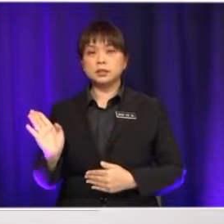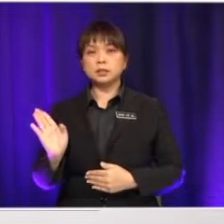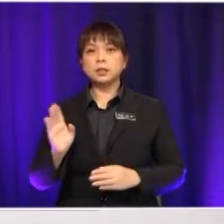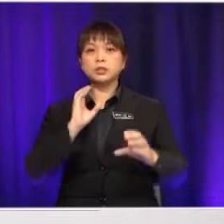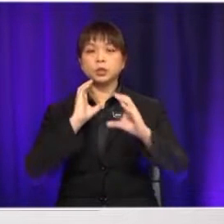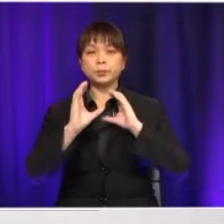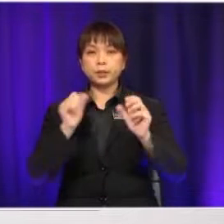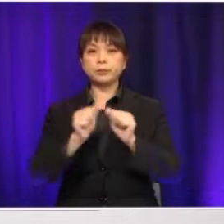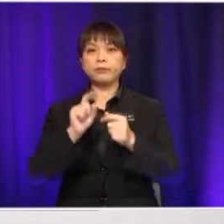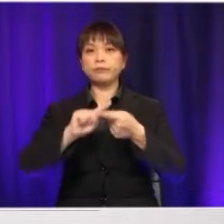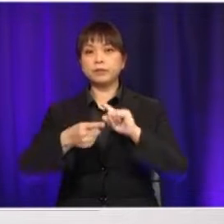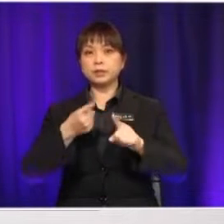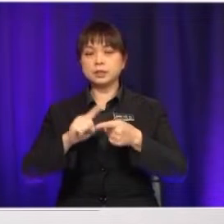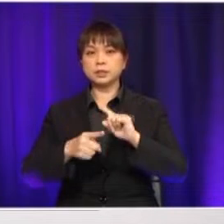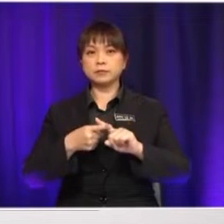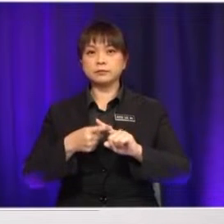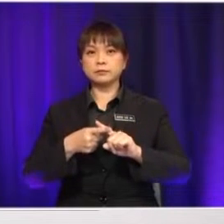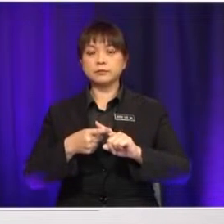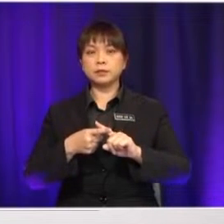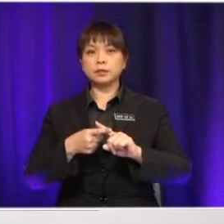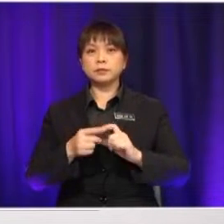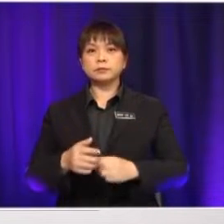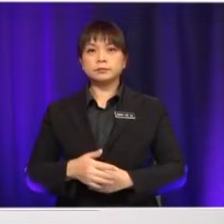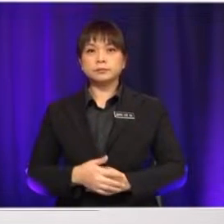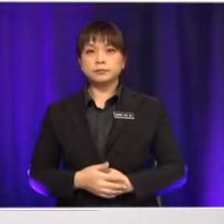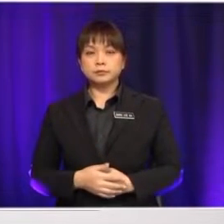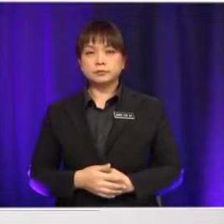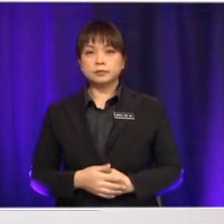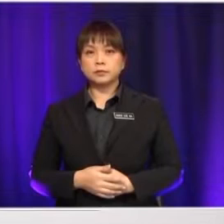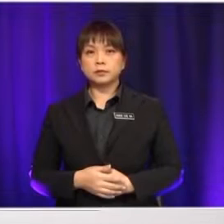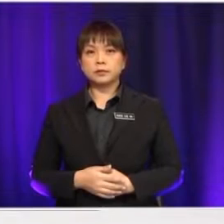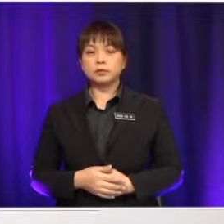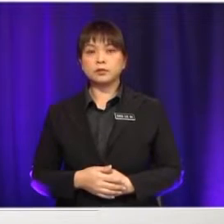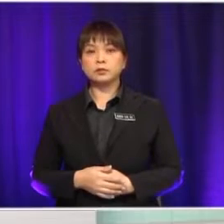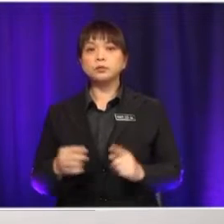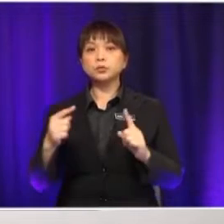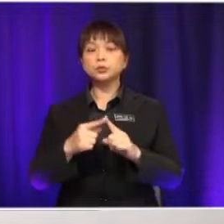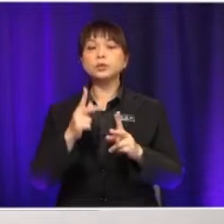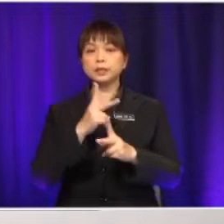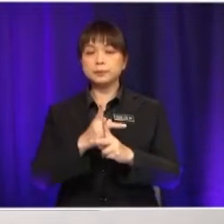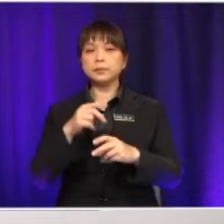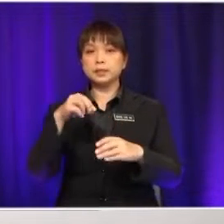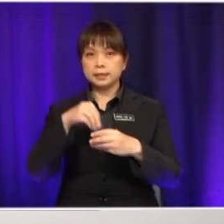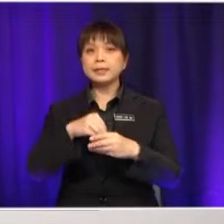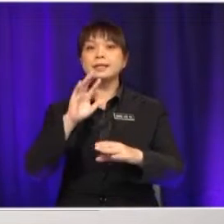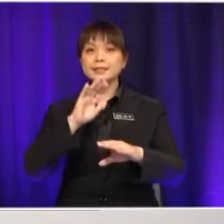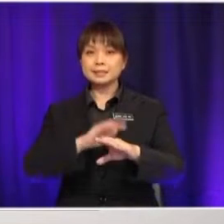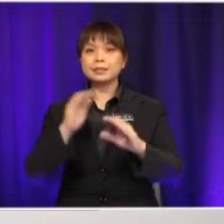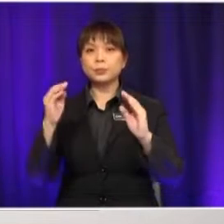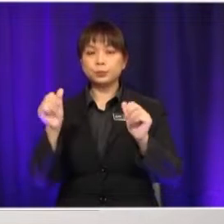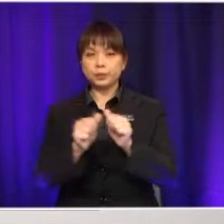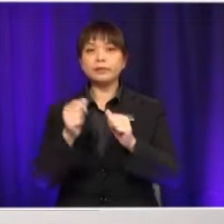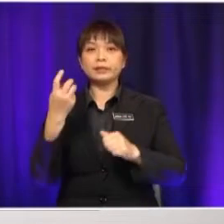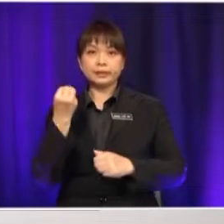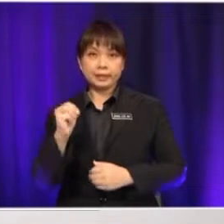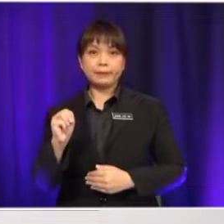communicate with my friends by phone because it is one of the simple ways to keep in touch with them and it's portable for me. So which